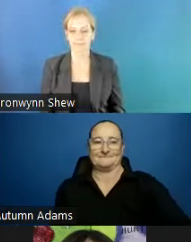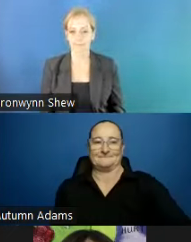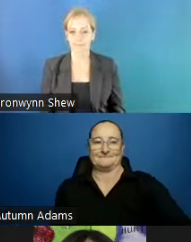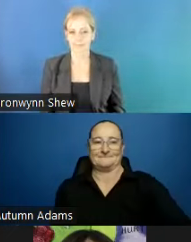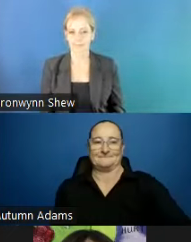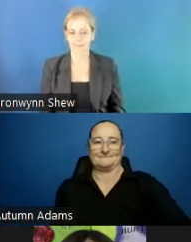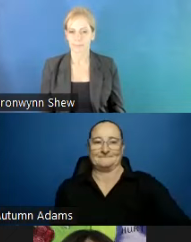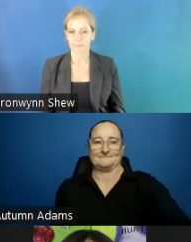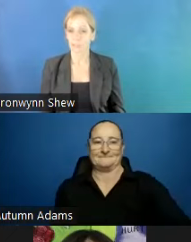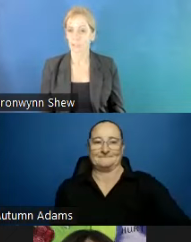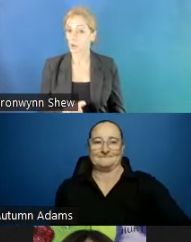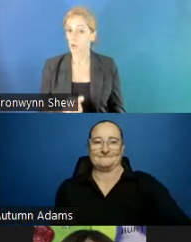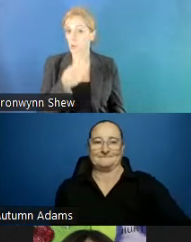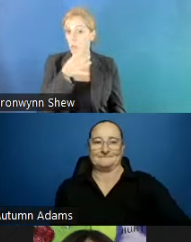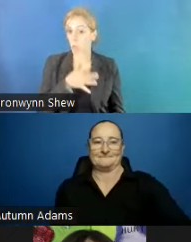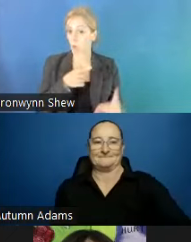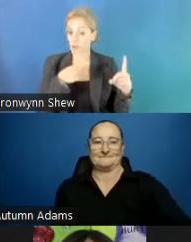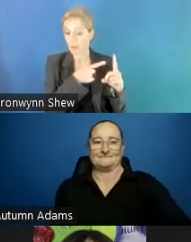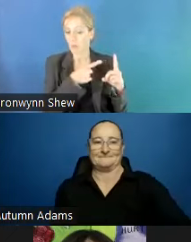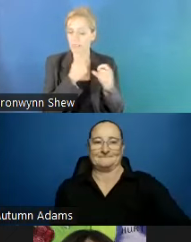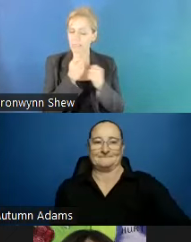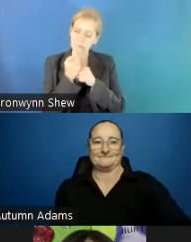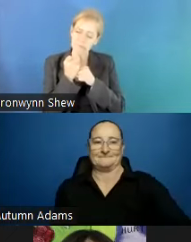So the woman is screaming.